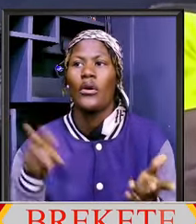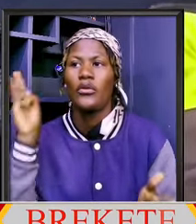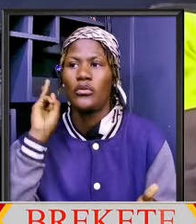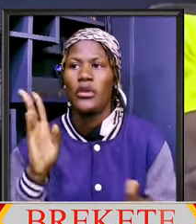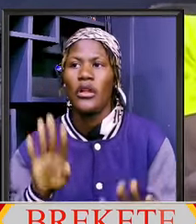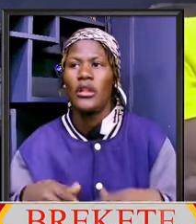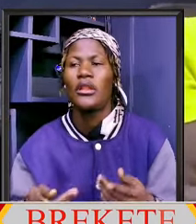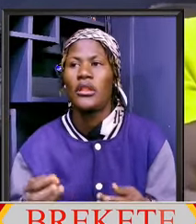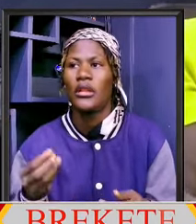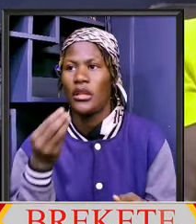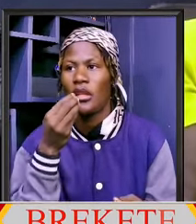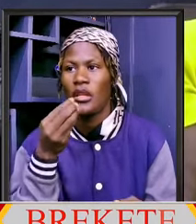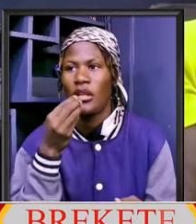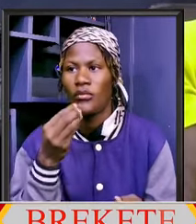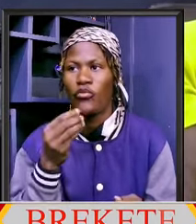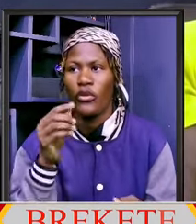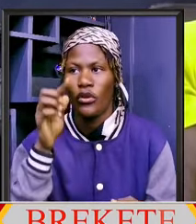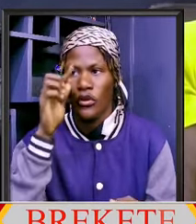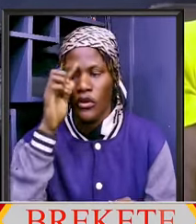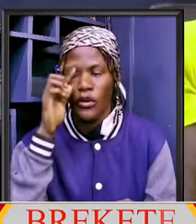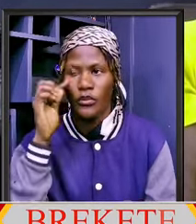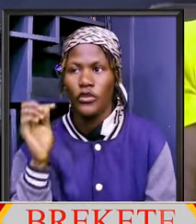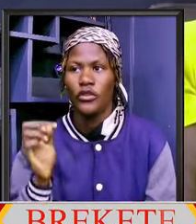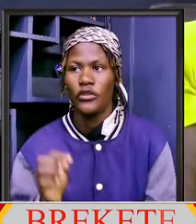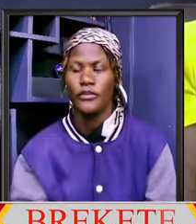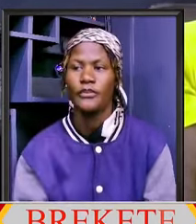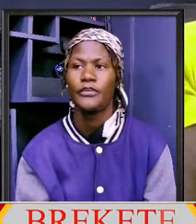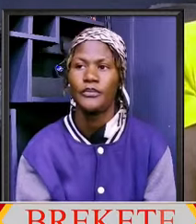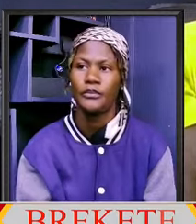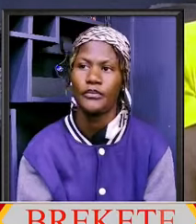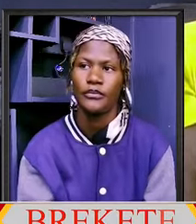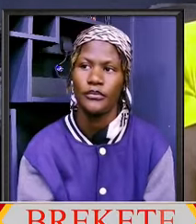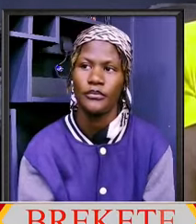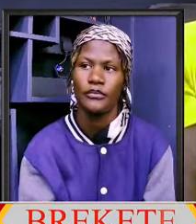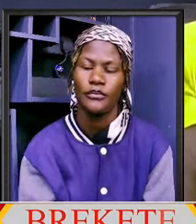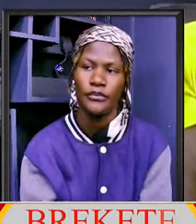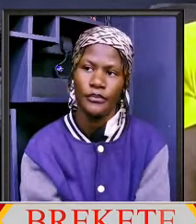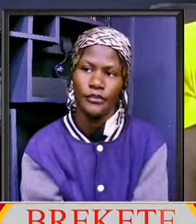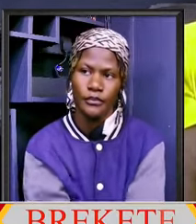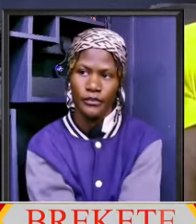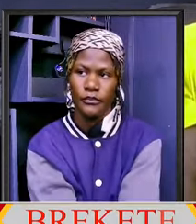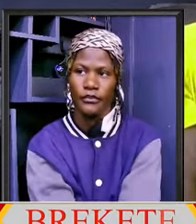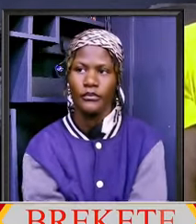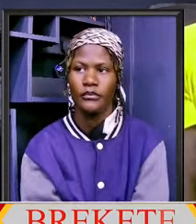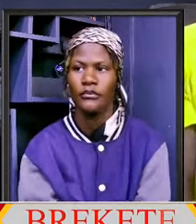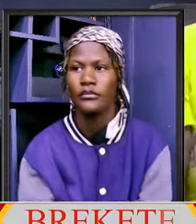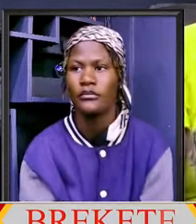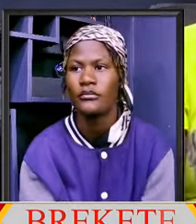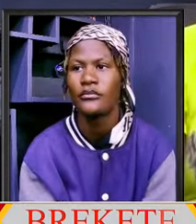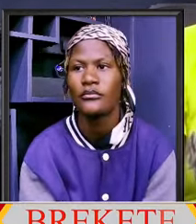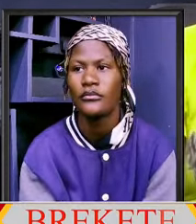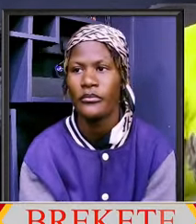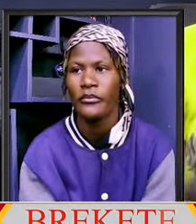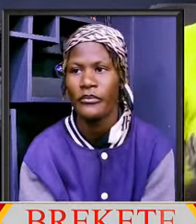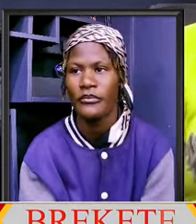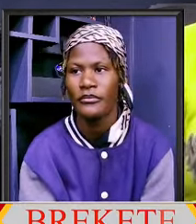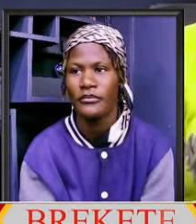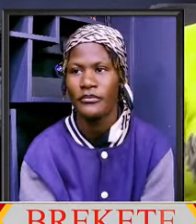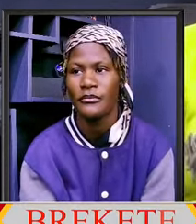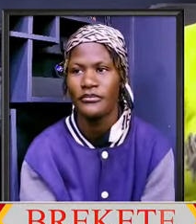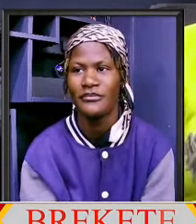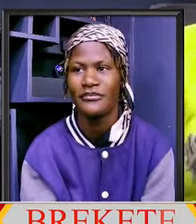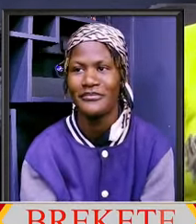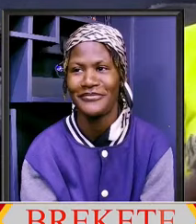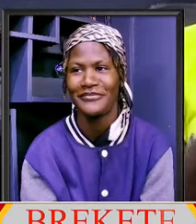eat before they do operation? Okay, Mama, hold on. Mama, you don't do. Mama, you don't do. Money for me again. Mama, you don't enjoy, not